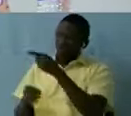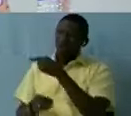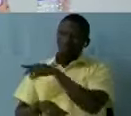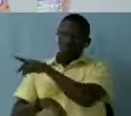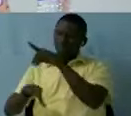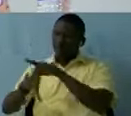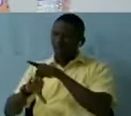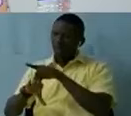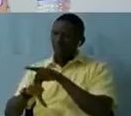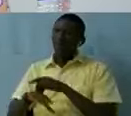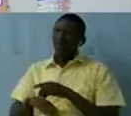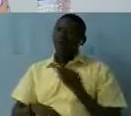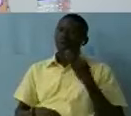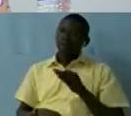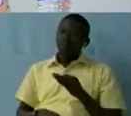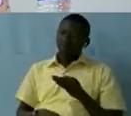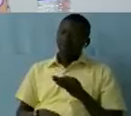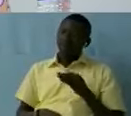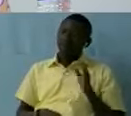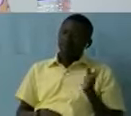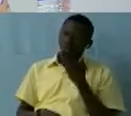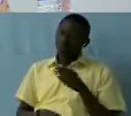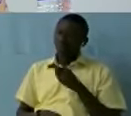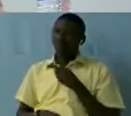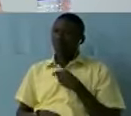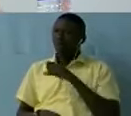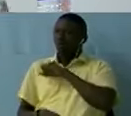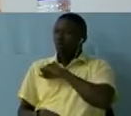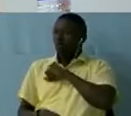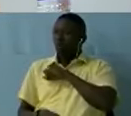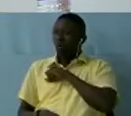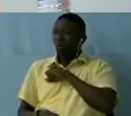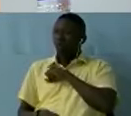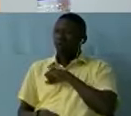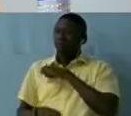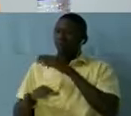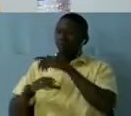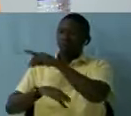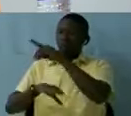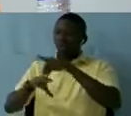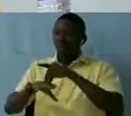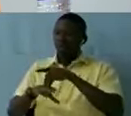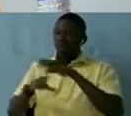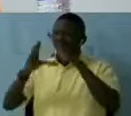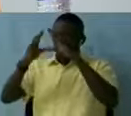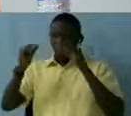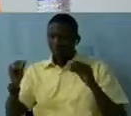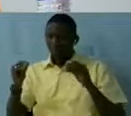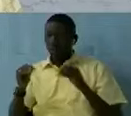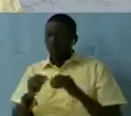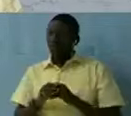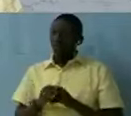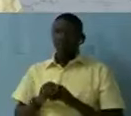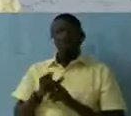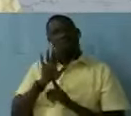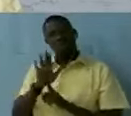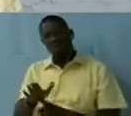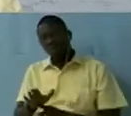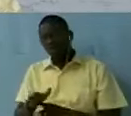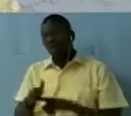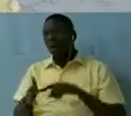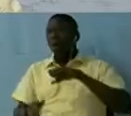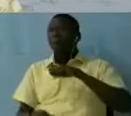in tata wo maria when I get to that person the owner of the place from sholong fu kolong ela is a man